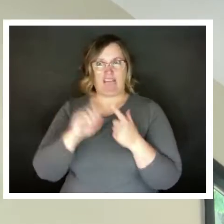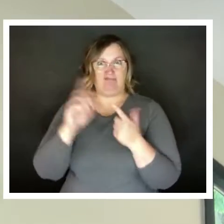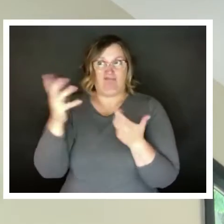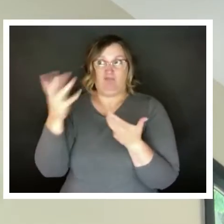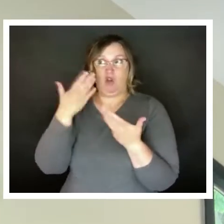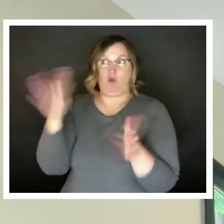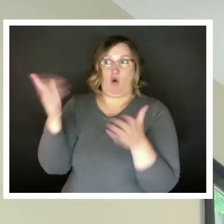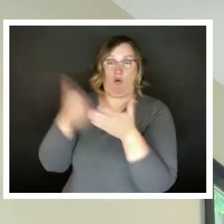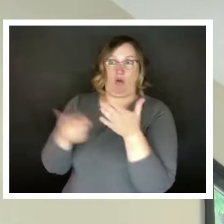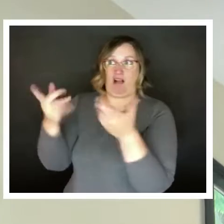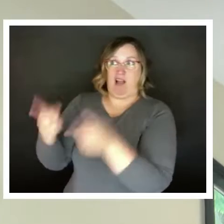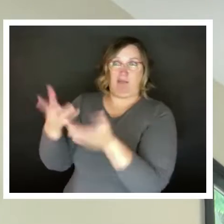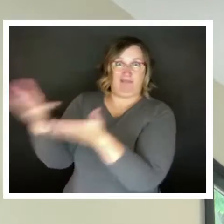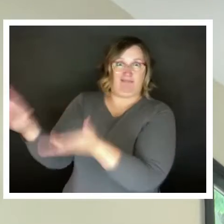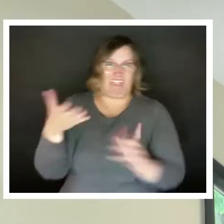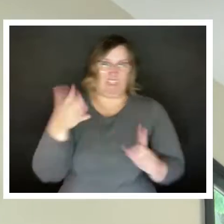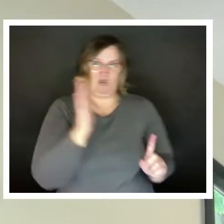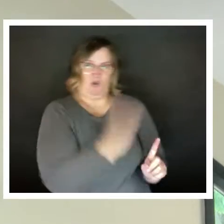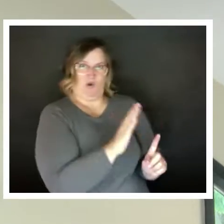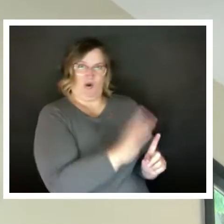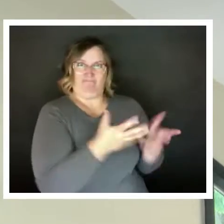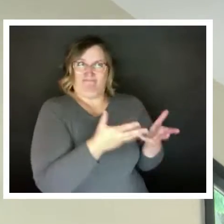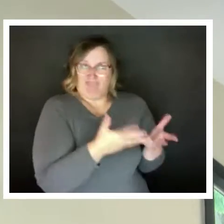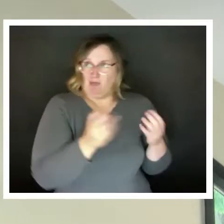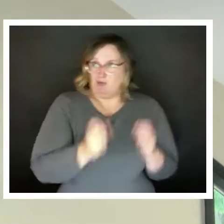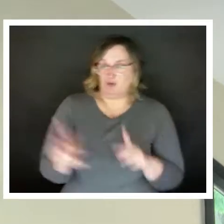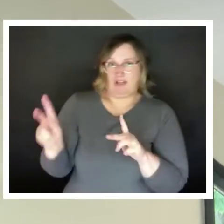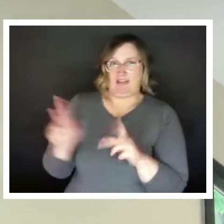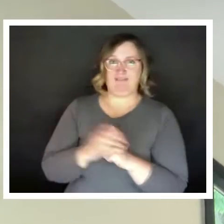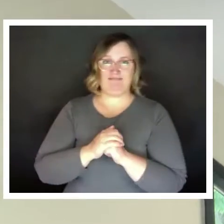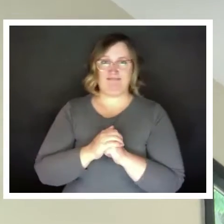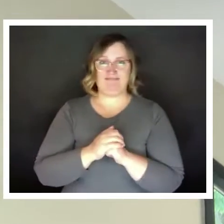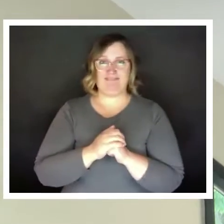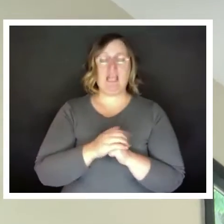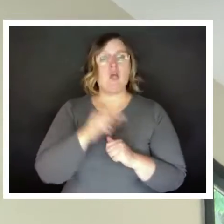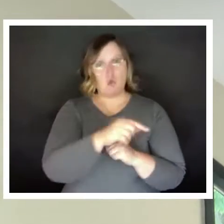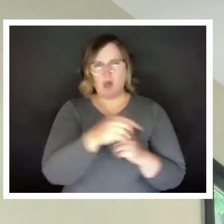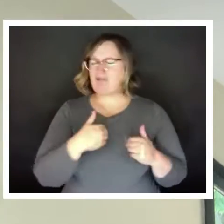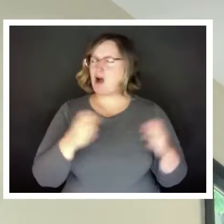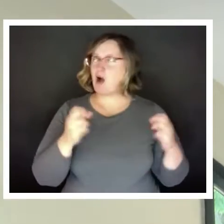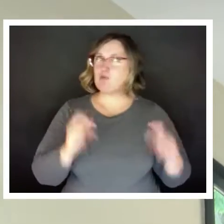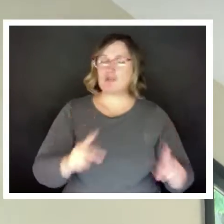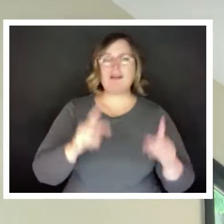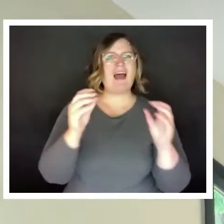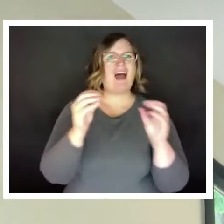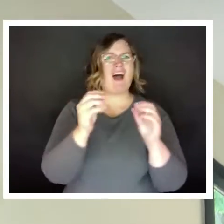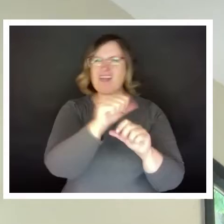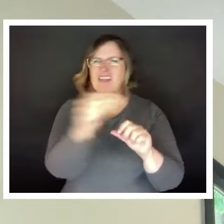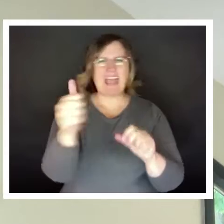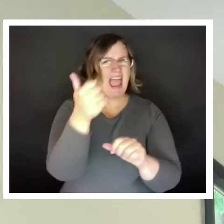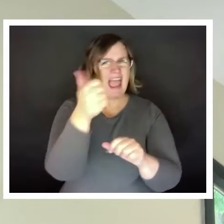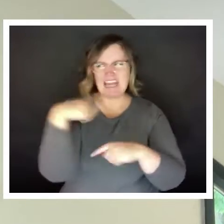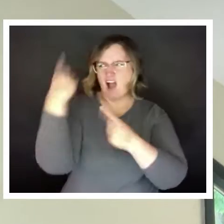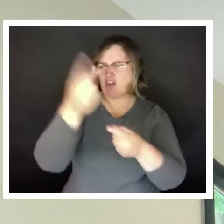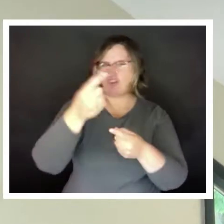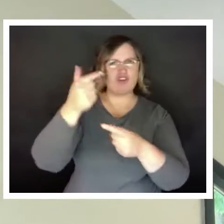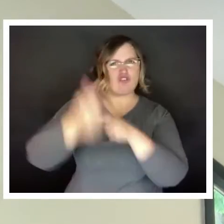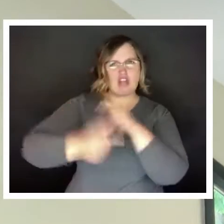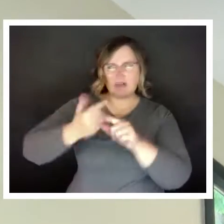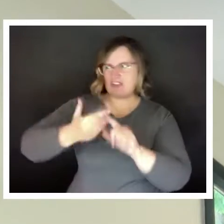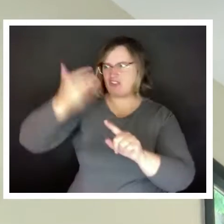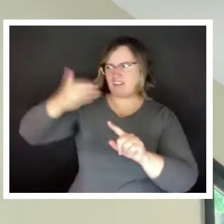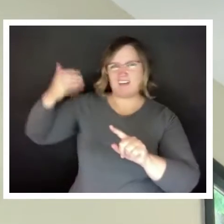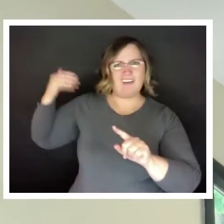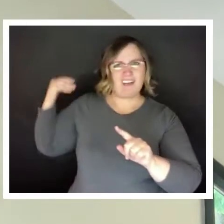as I said, yet to be imagined. And you have an opportunity, unlike any generation or any class before you, to do